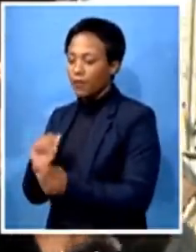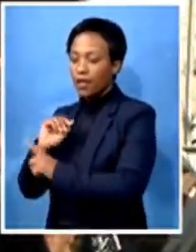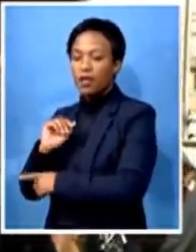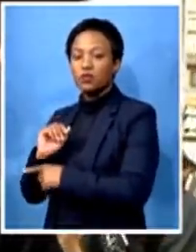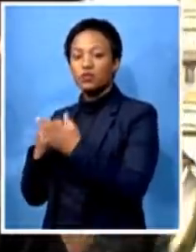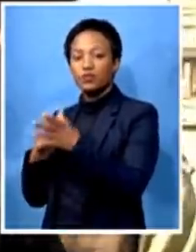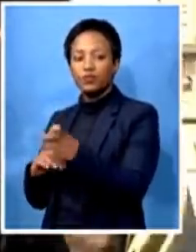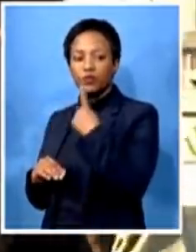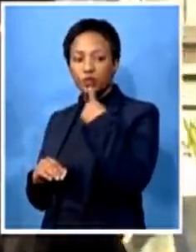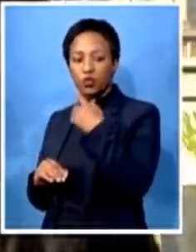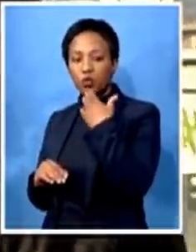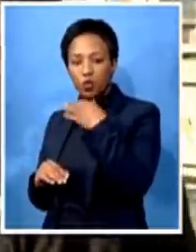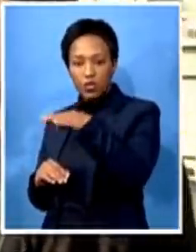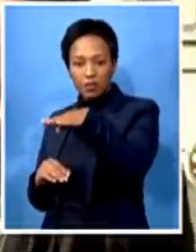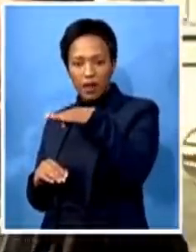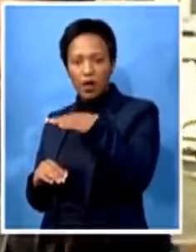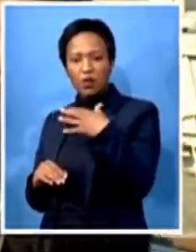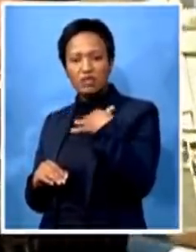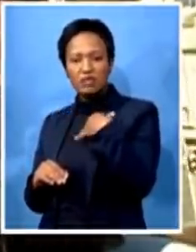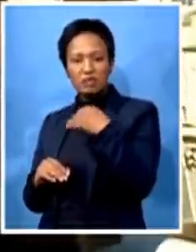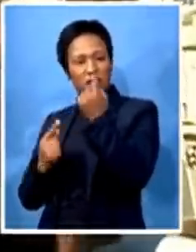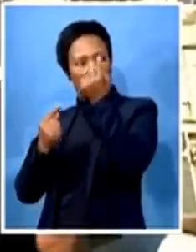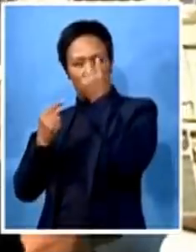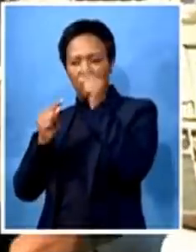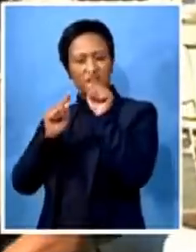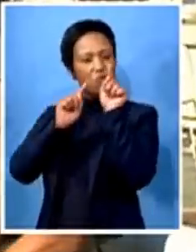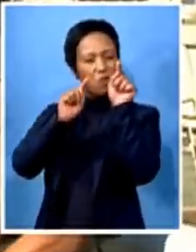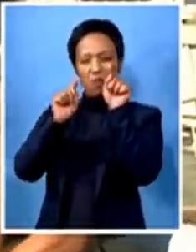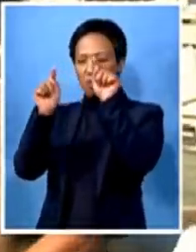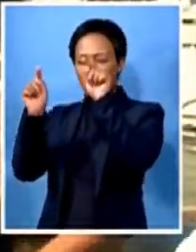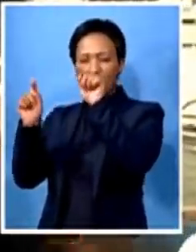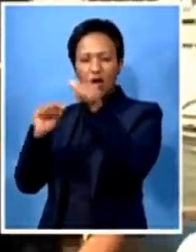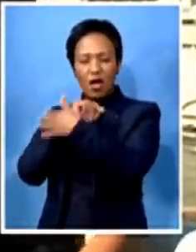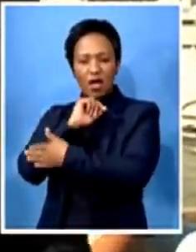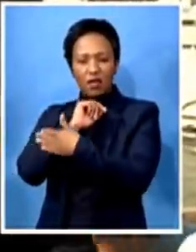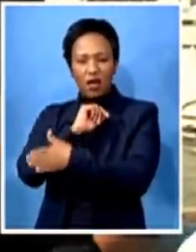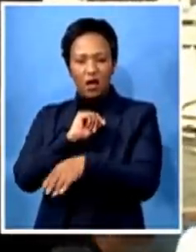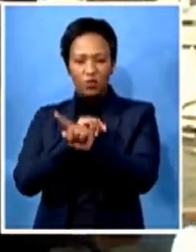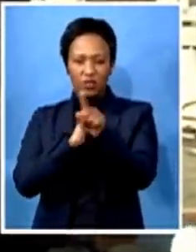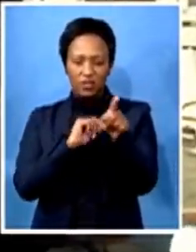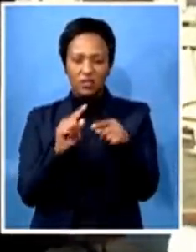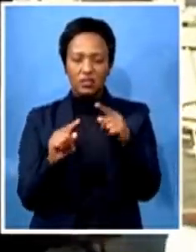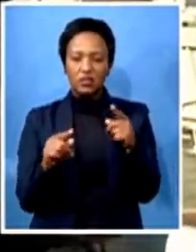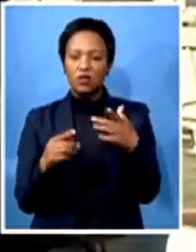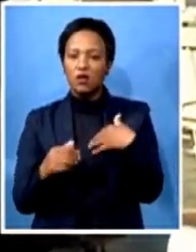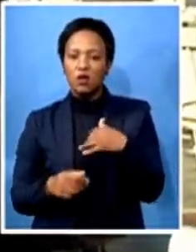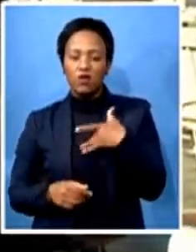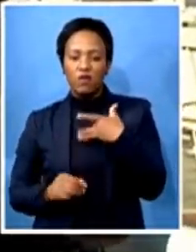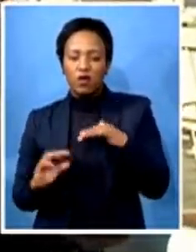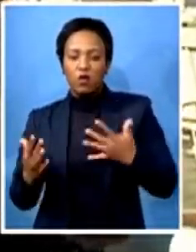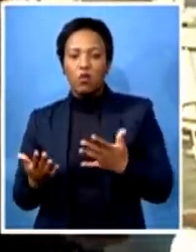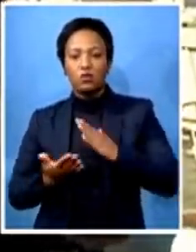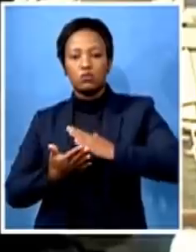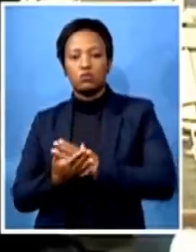other regions. What do you make of the assertion and the notion where some people have been saying that, you know, the AU